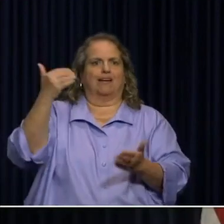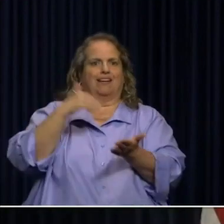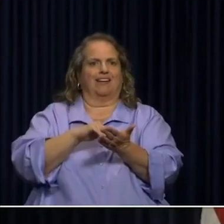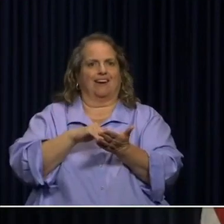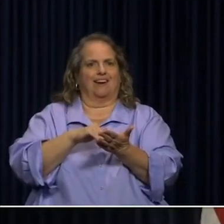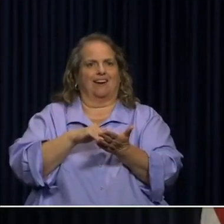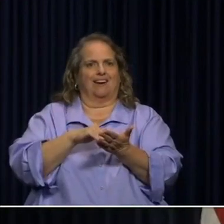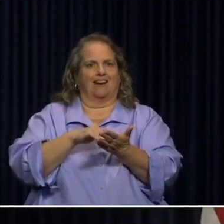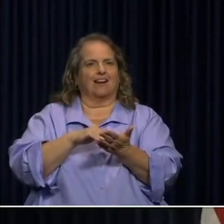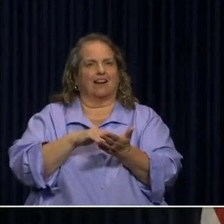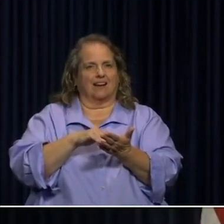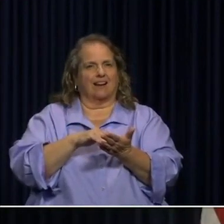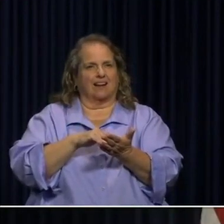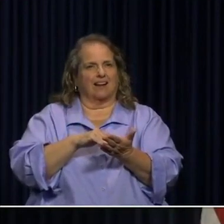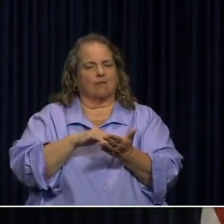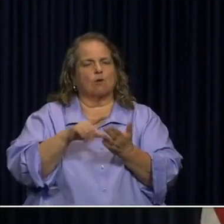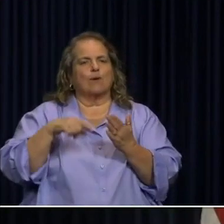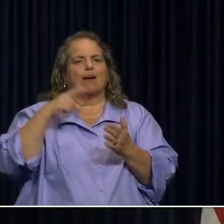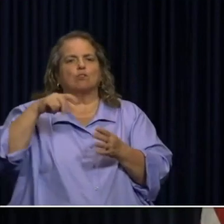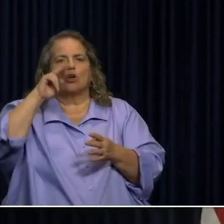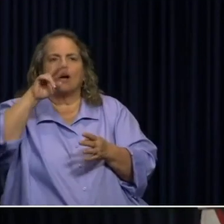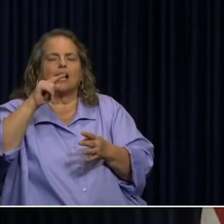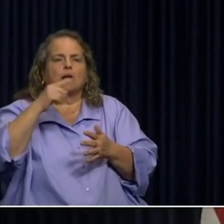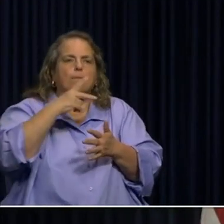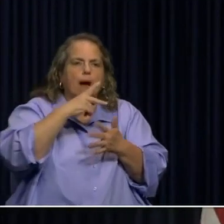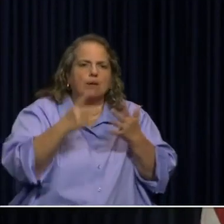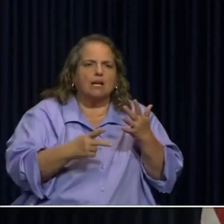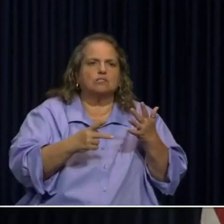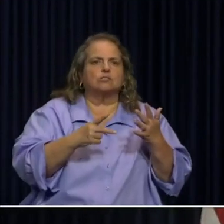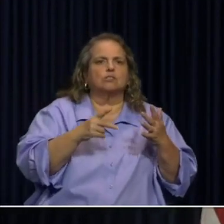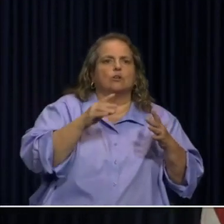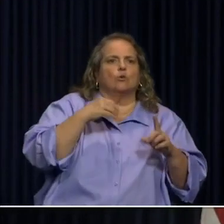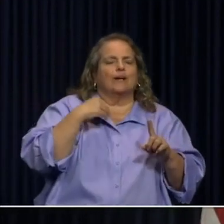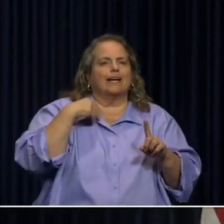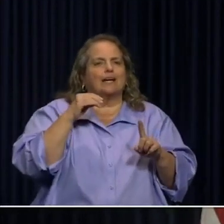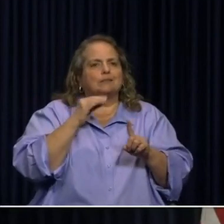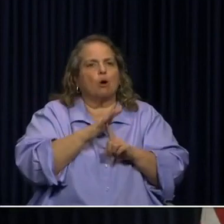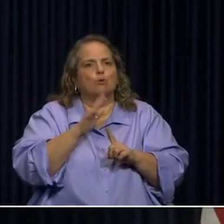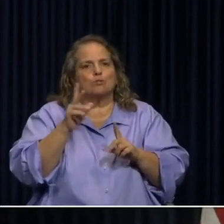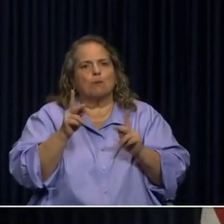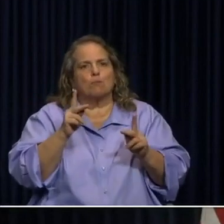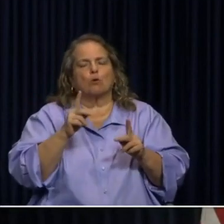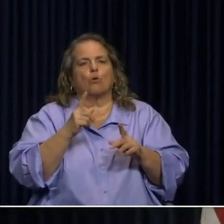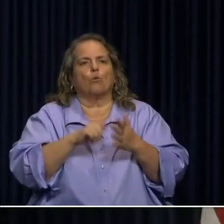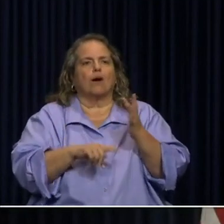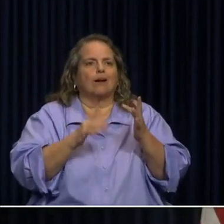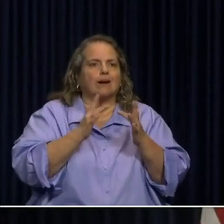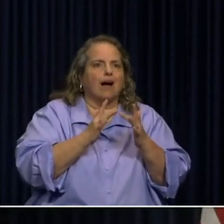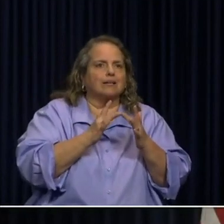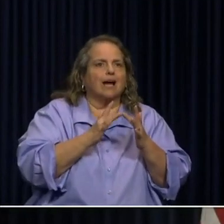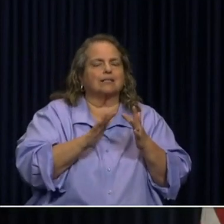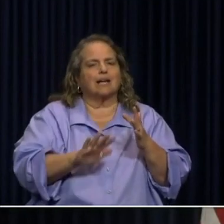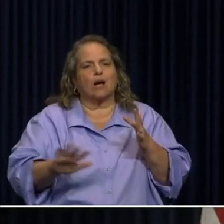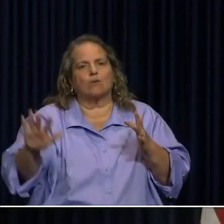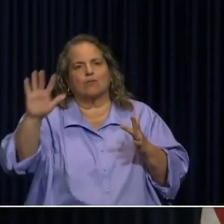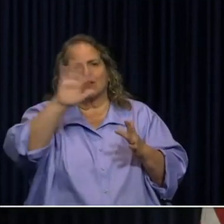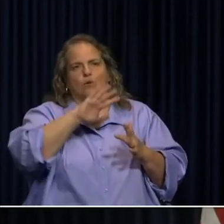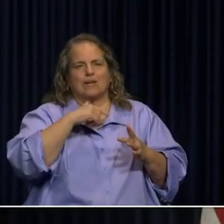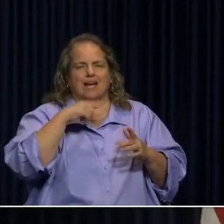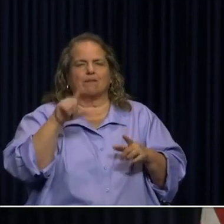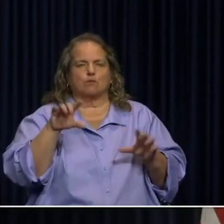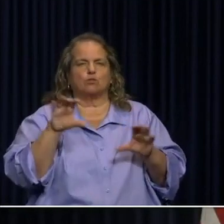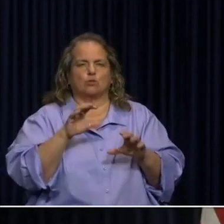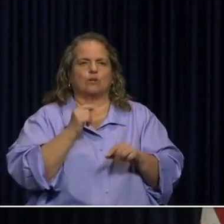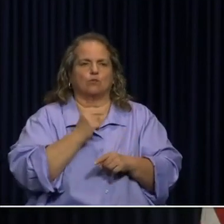Then we really need to think about the populations that would expose to more contacts that are out there. Because at